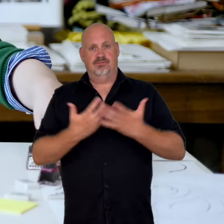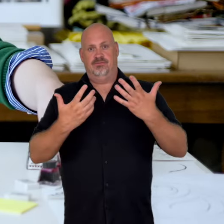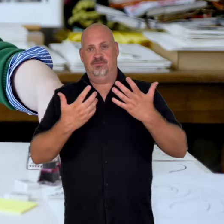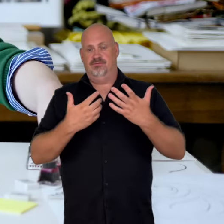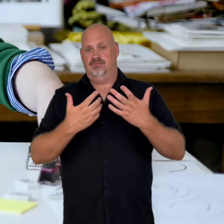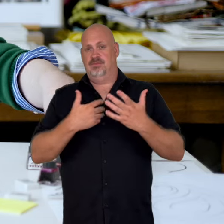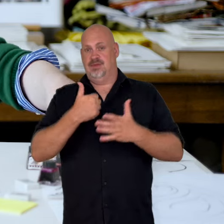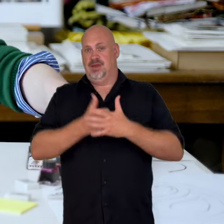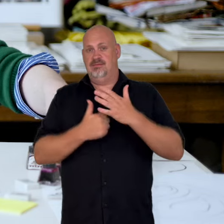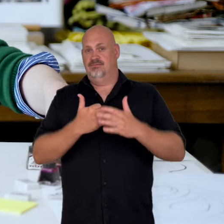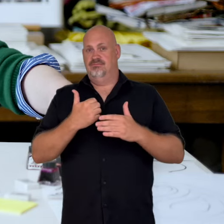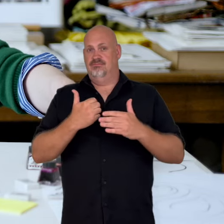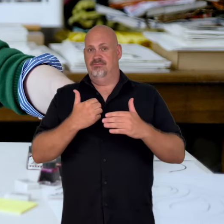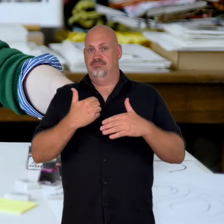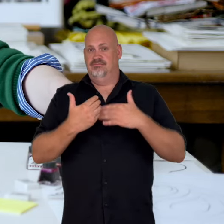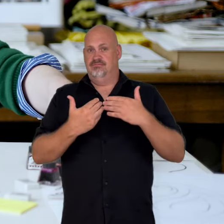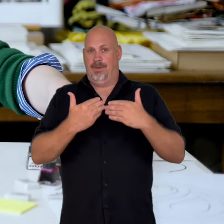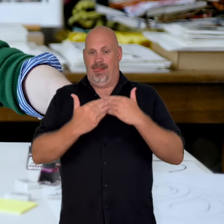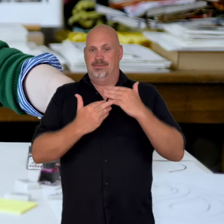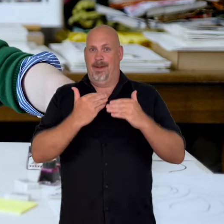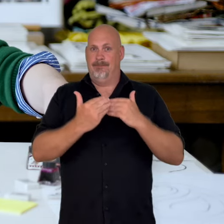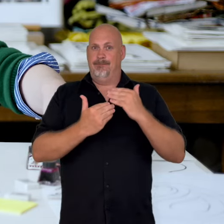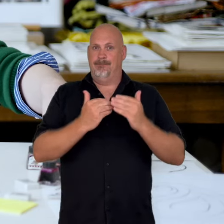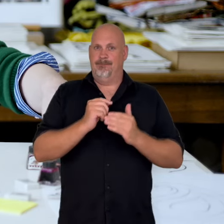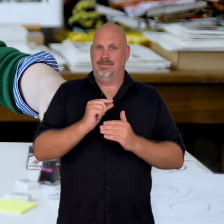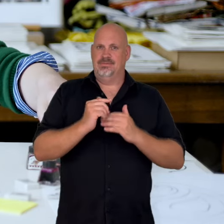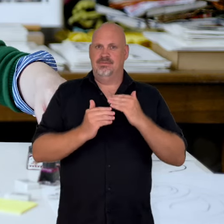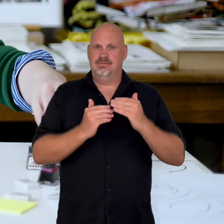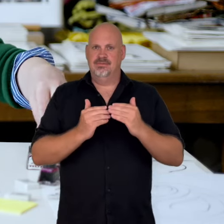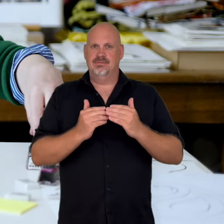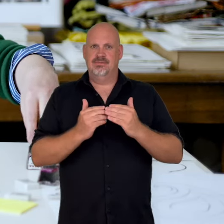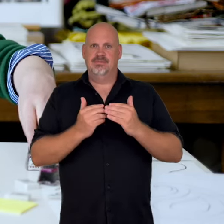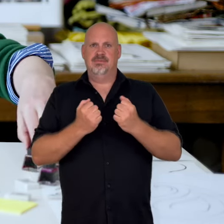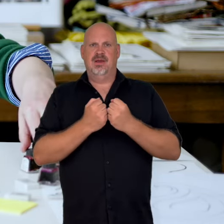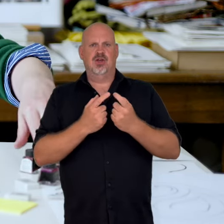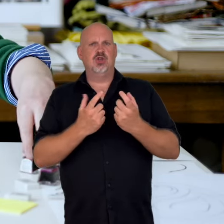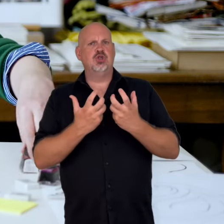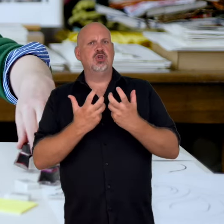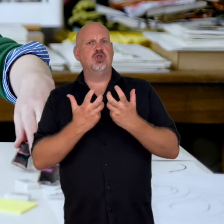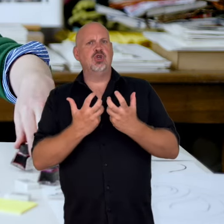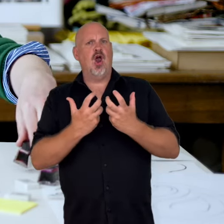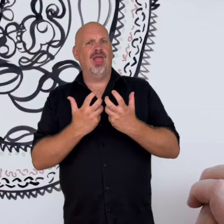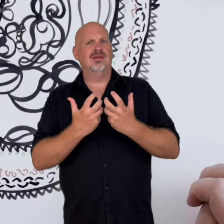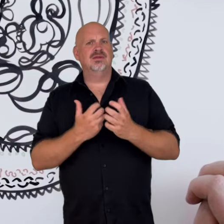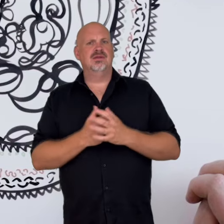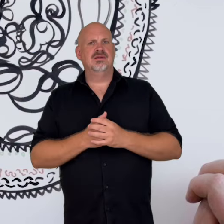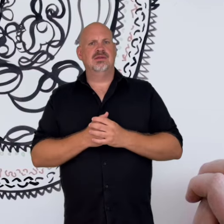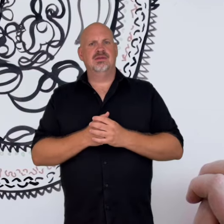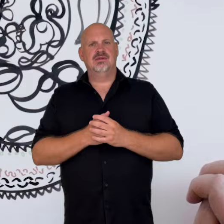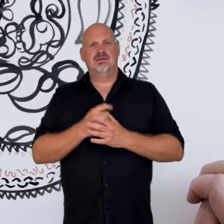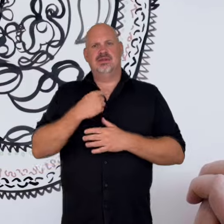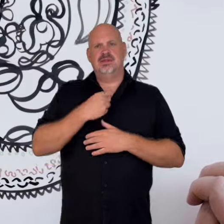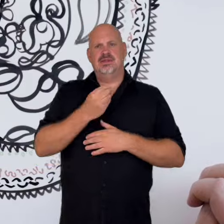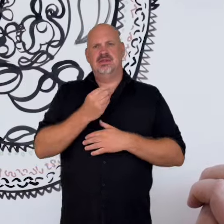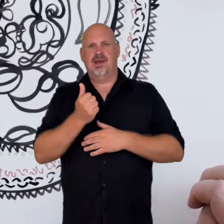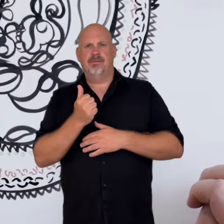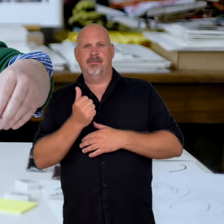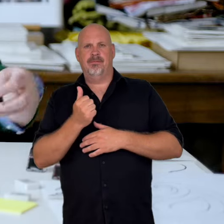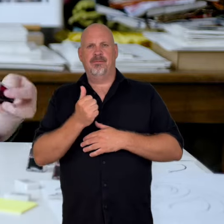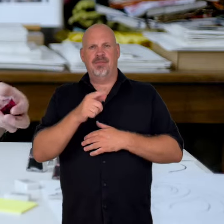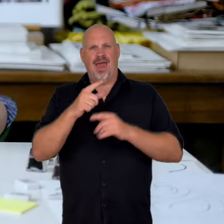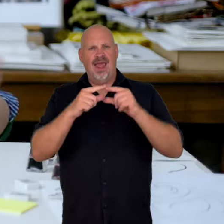go with some good colour, I think. And I rather like the look of this.